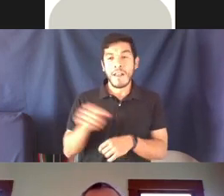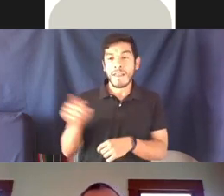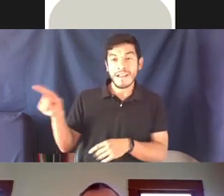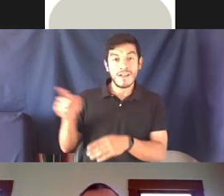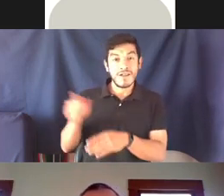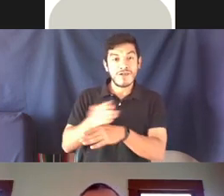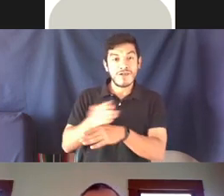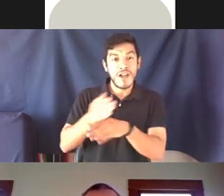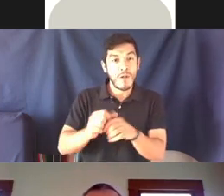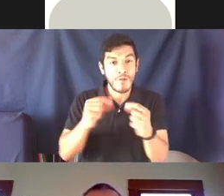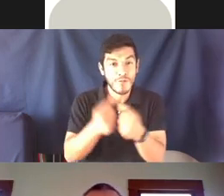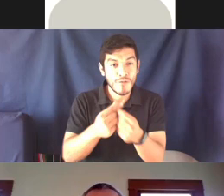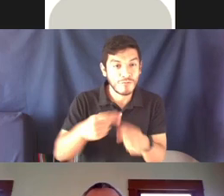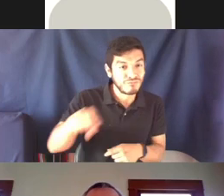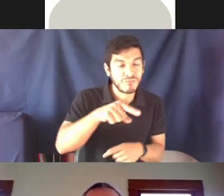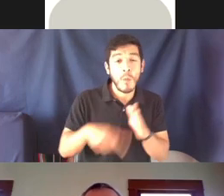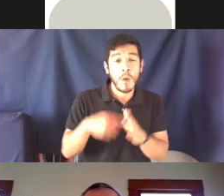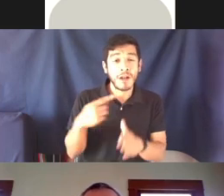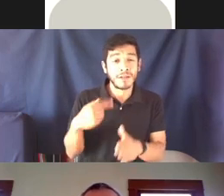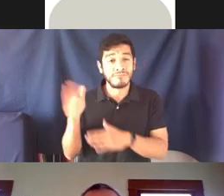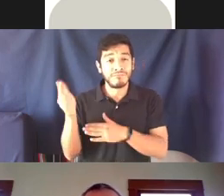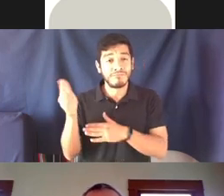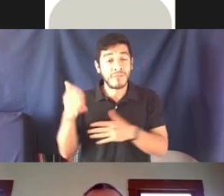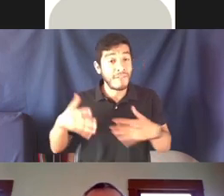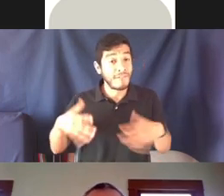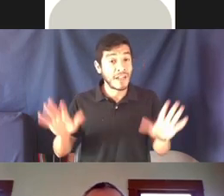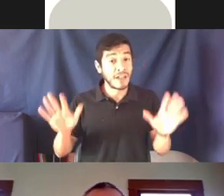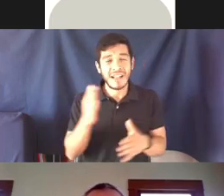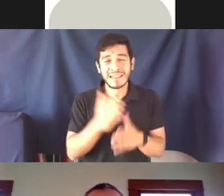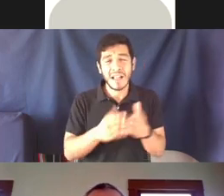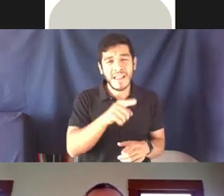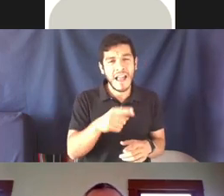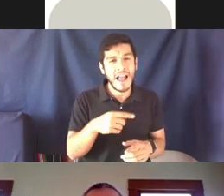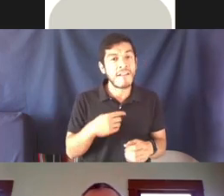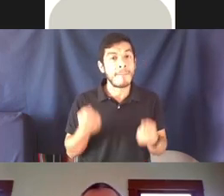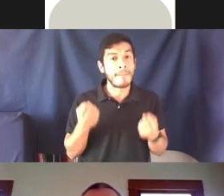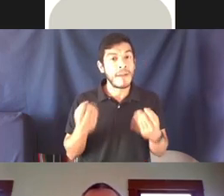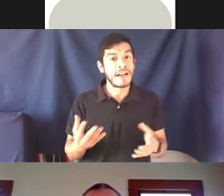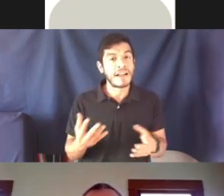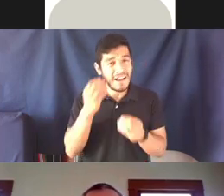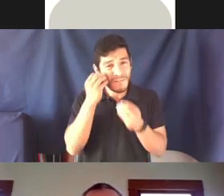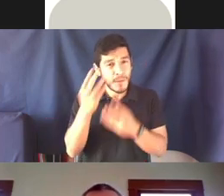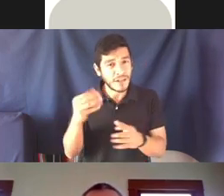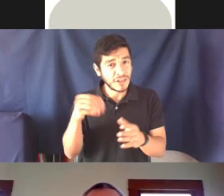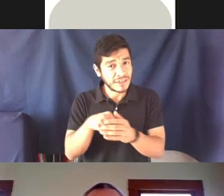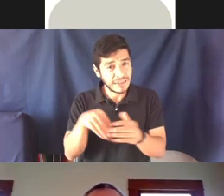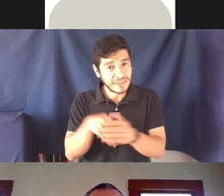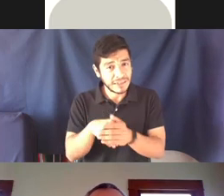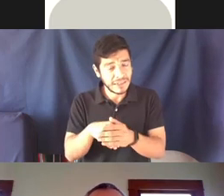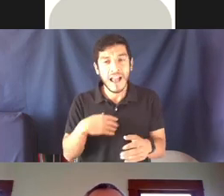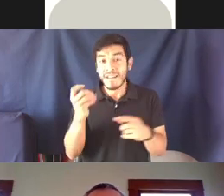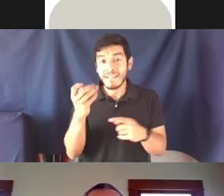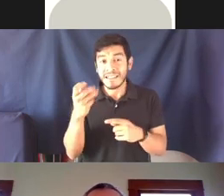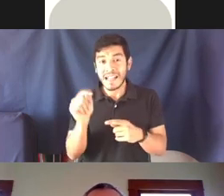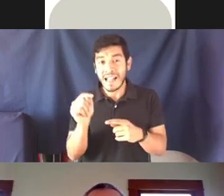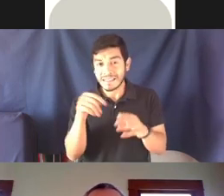done. Some of them are pretty information heavy slides in terms of the amount of text. So just know that you'll be getting a